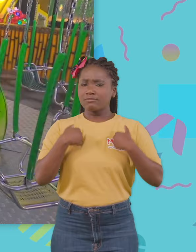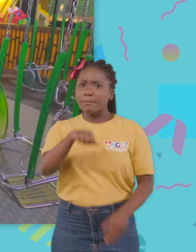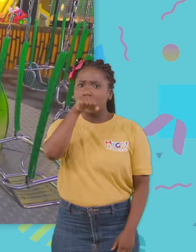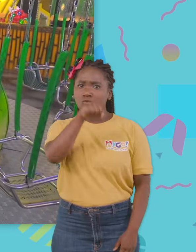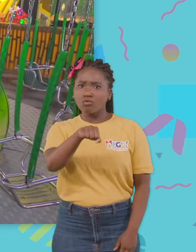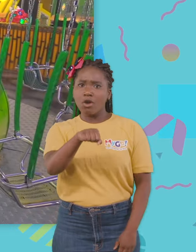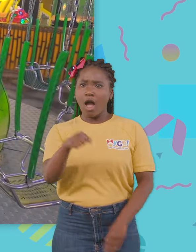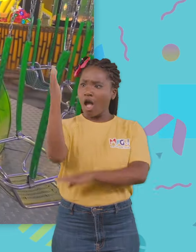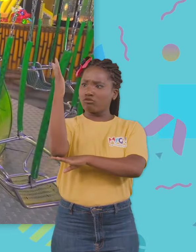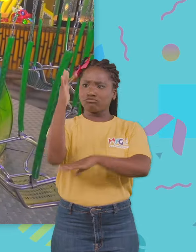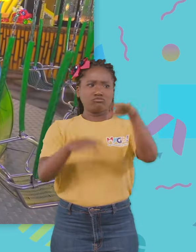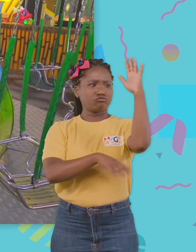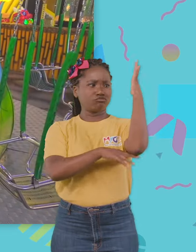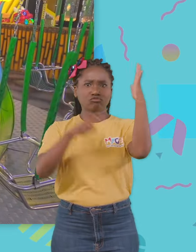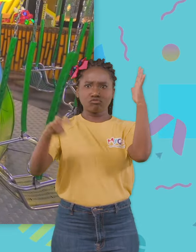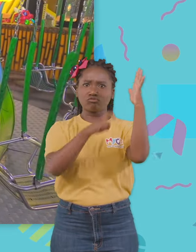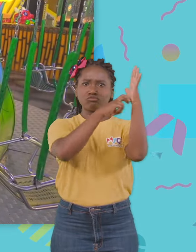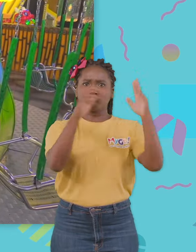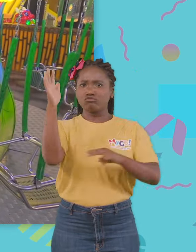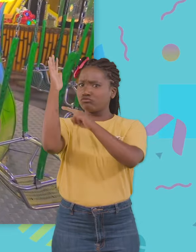that loves to swing from trees?